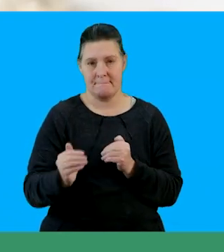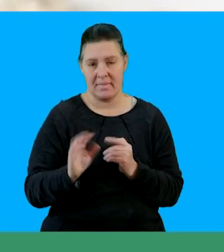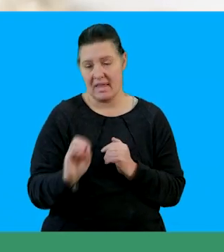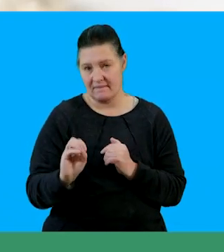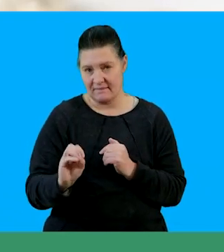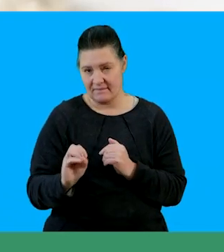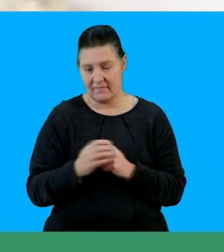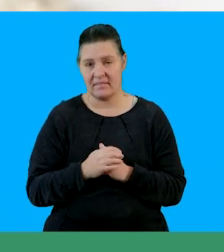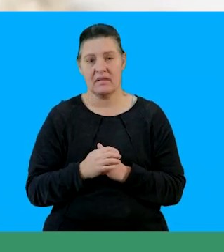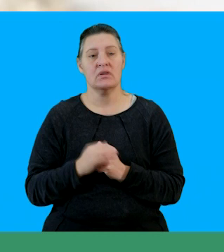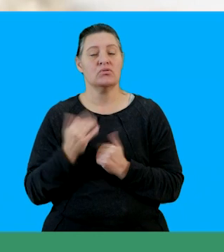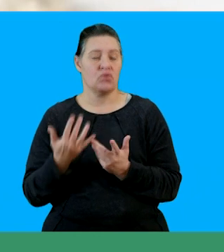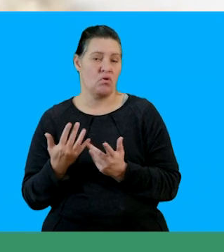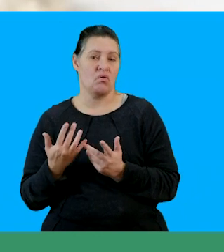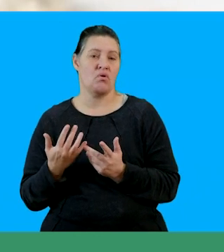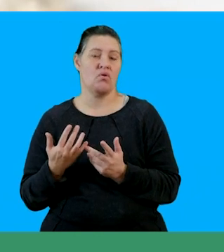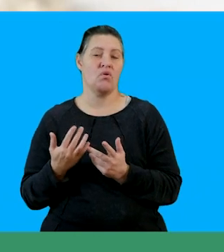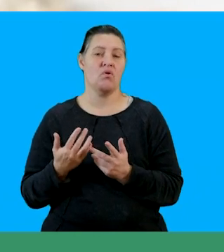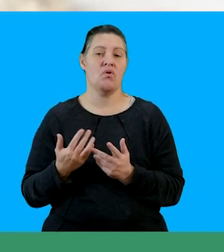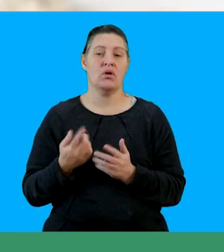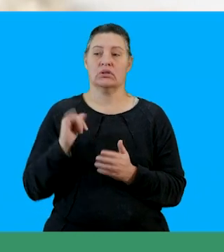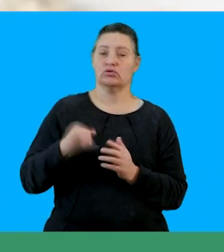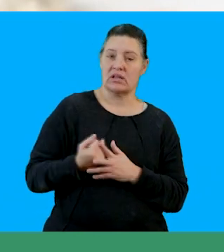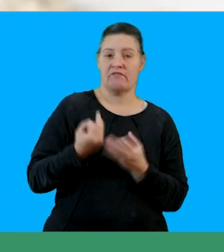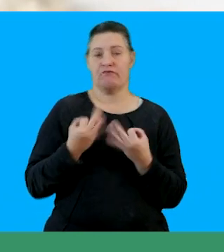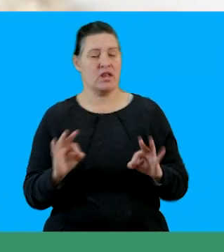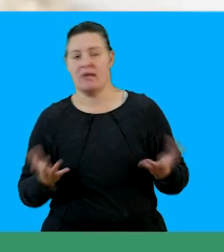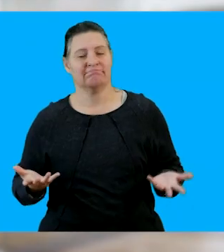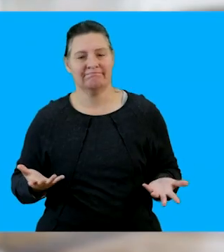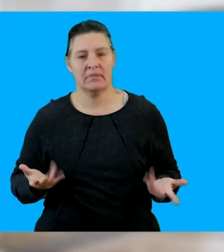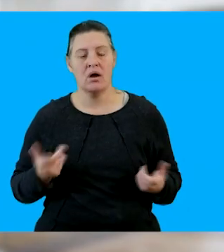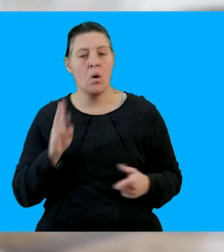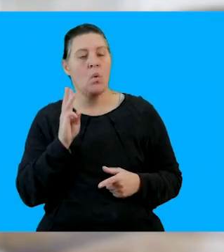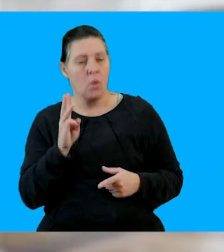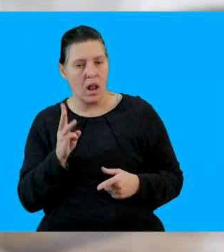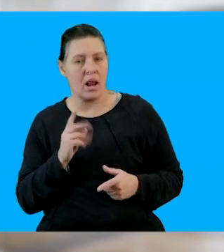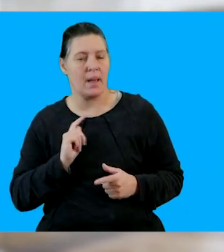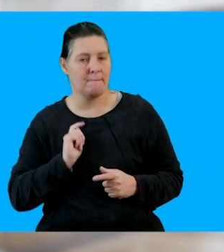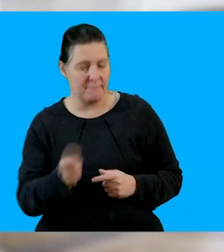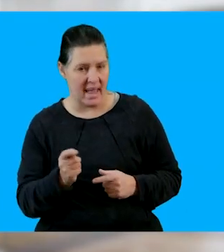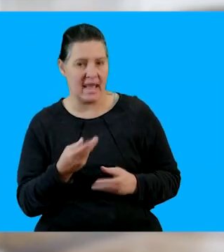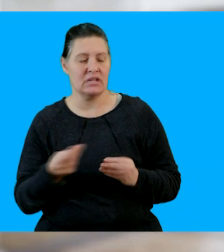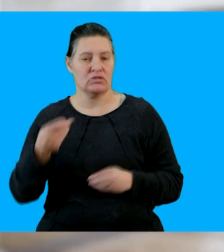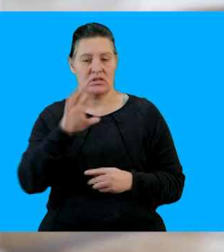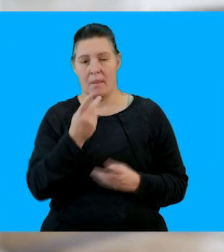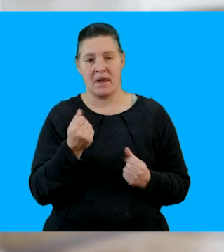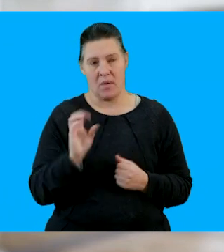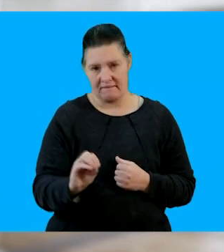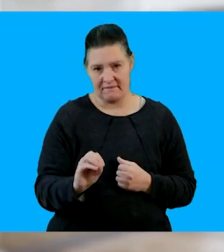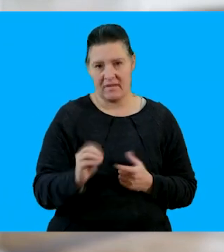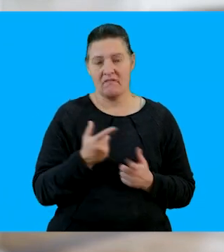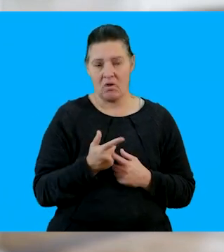have withdrawn. So obviously, it's not just free of charge. You are going to pay interest on the money that you